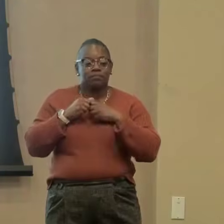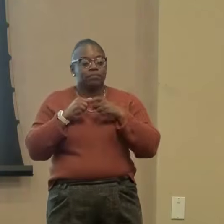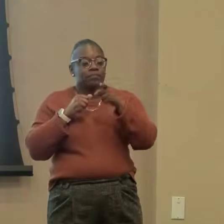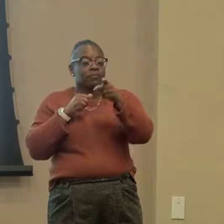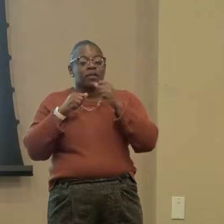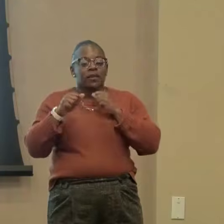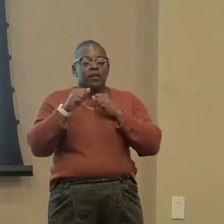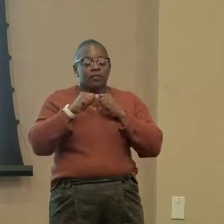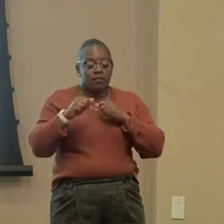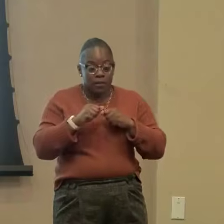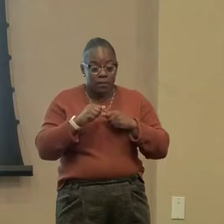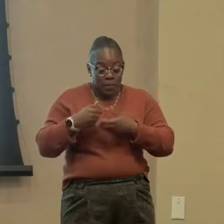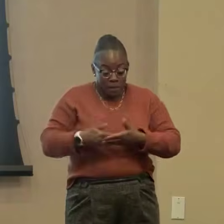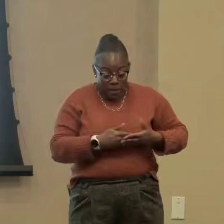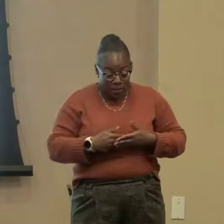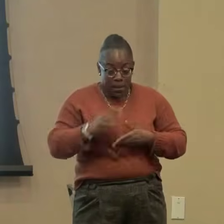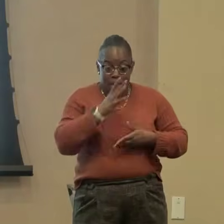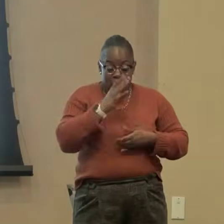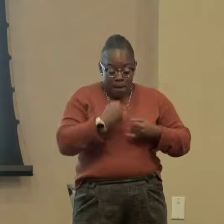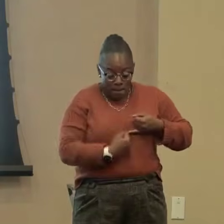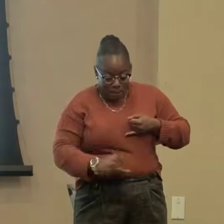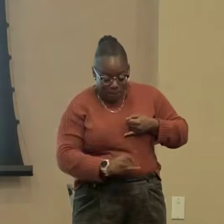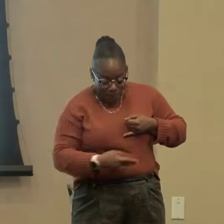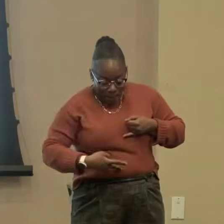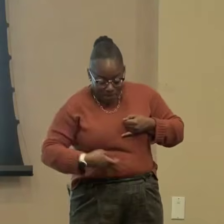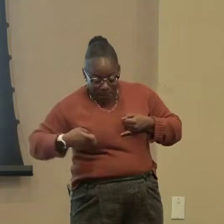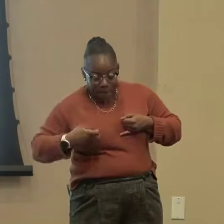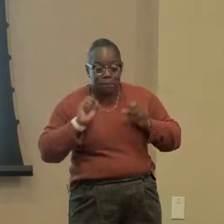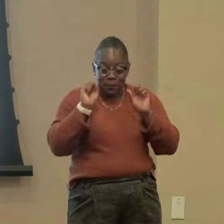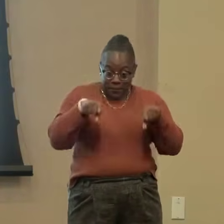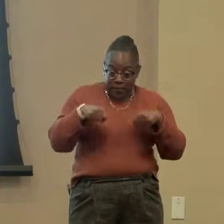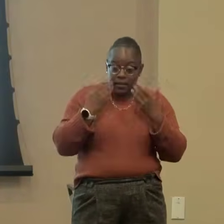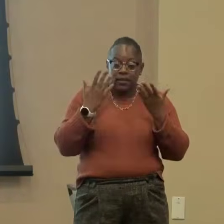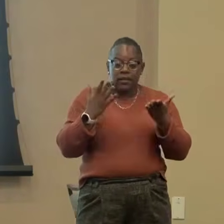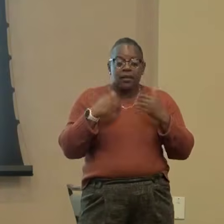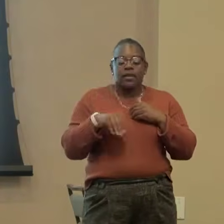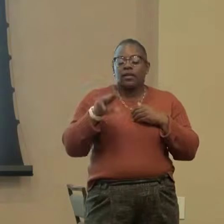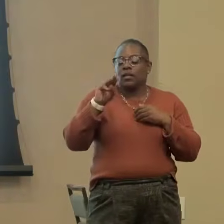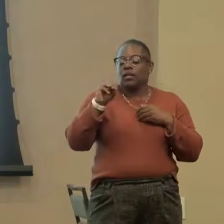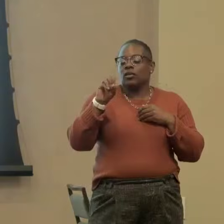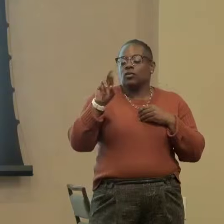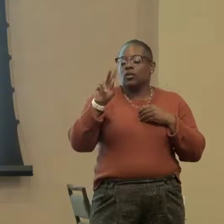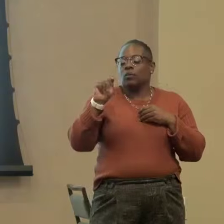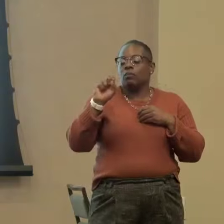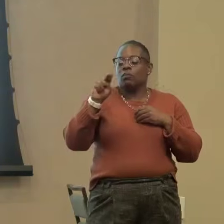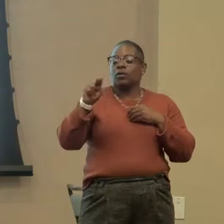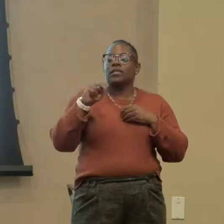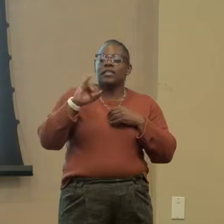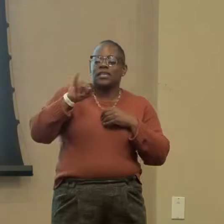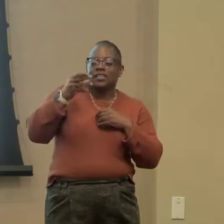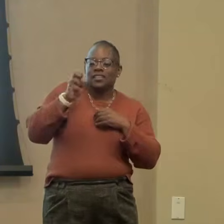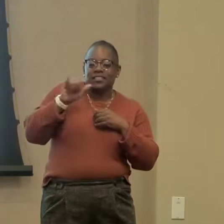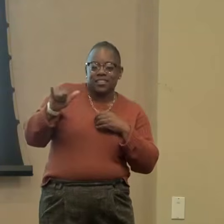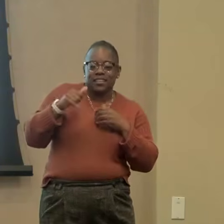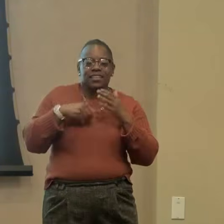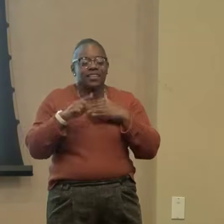it from umbilical cord fluid. So I have in my office, they call it Wharton's jelly because that's just a way sexier term